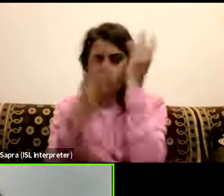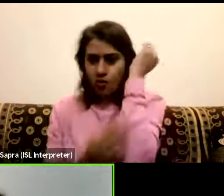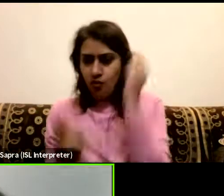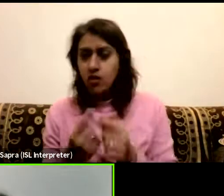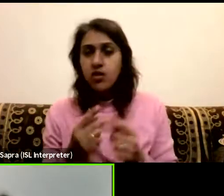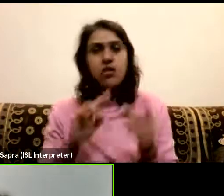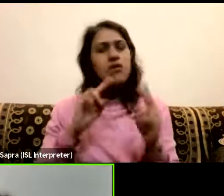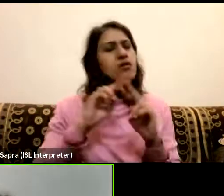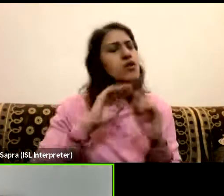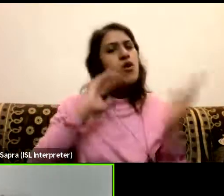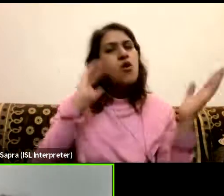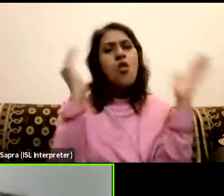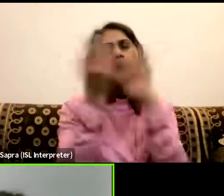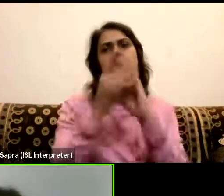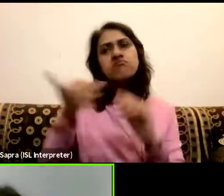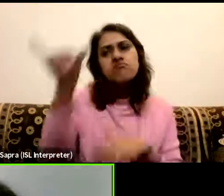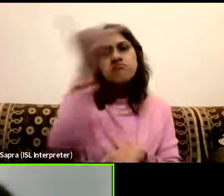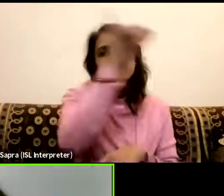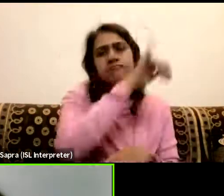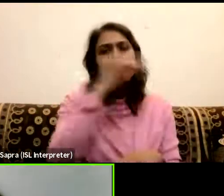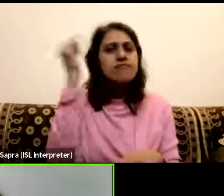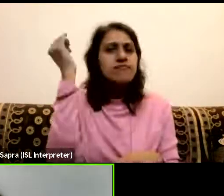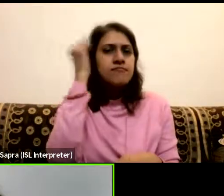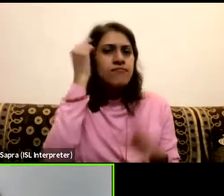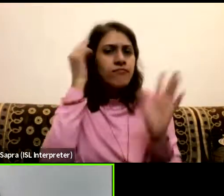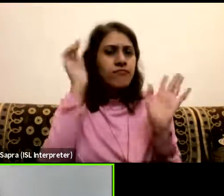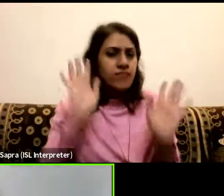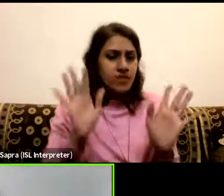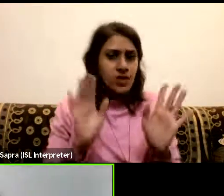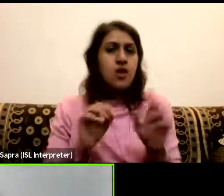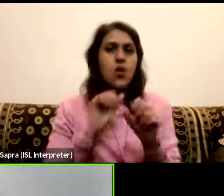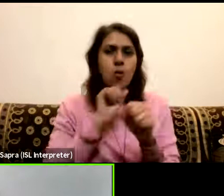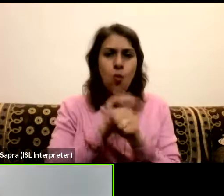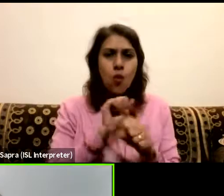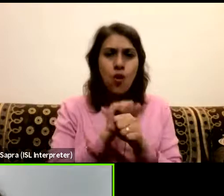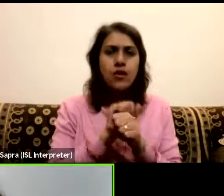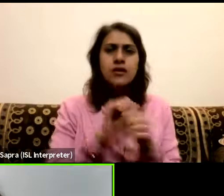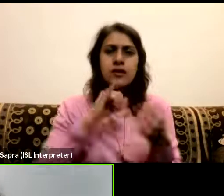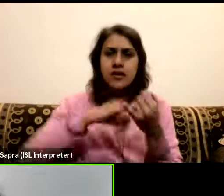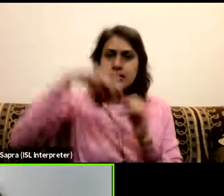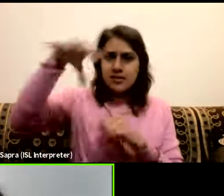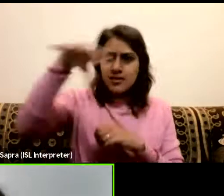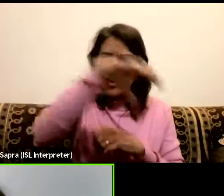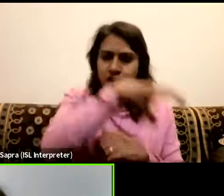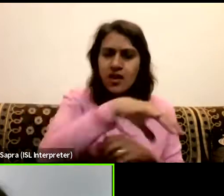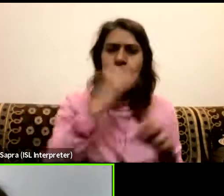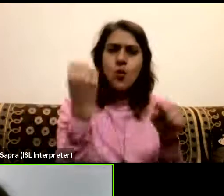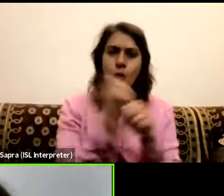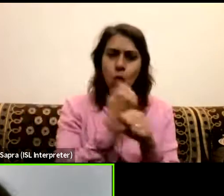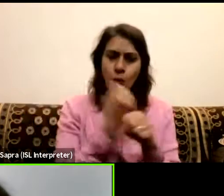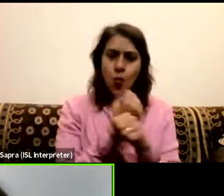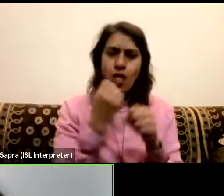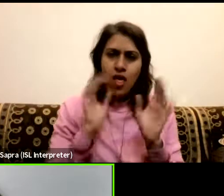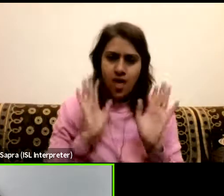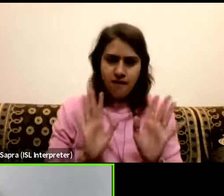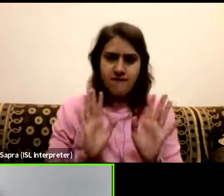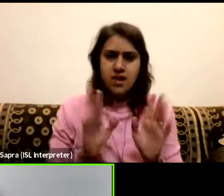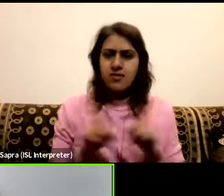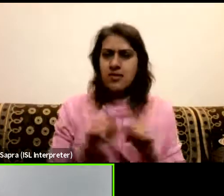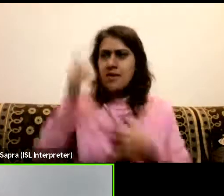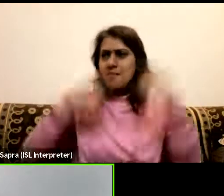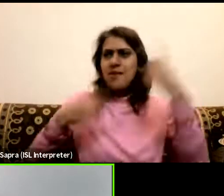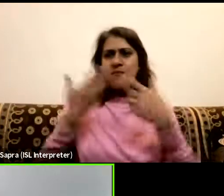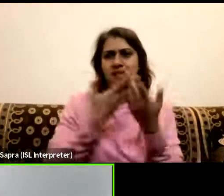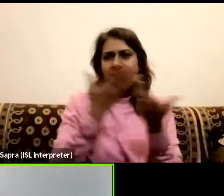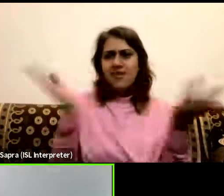global understanding, and the work that is done from the state as well as from civil society like us